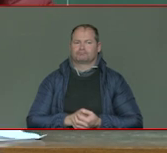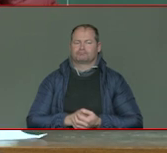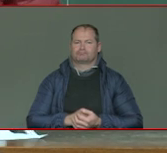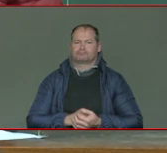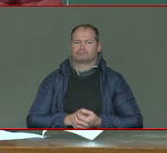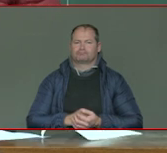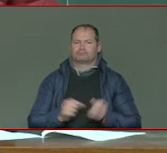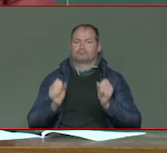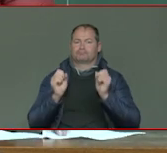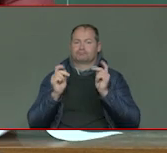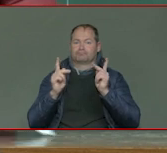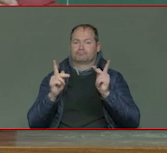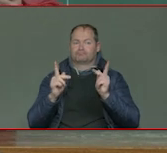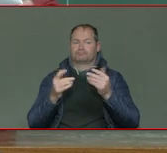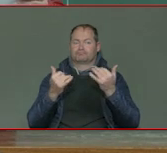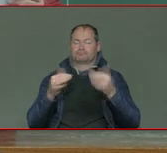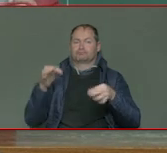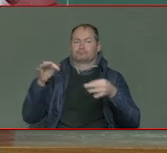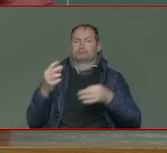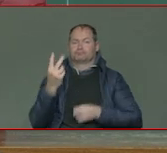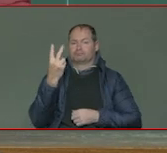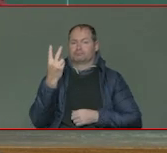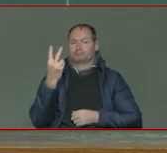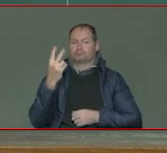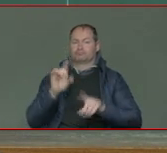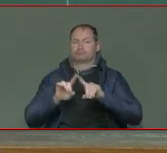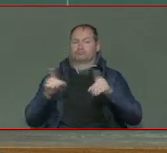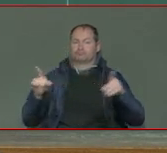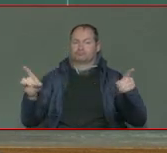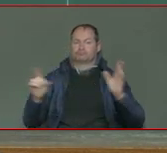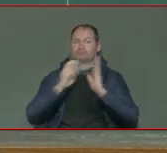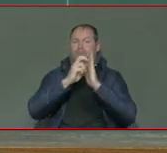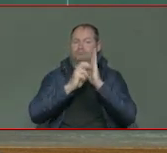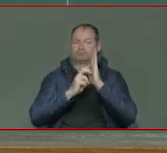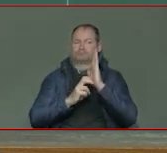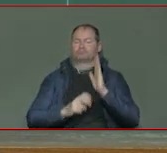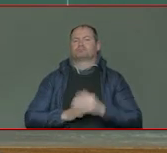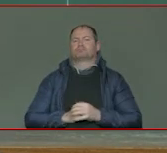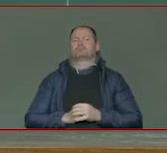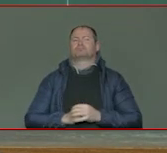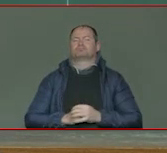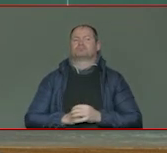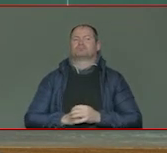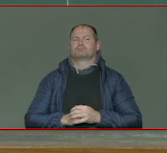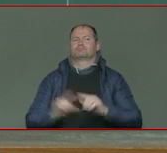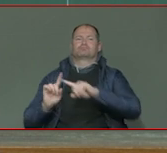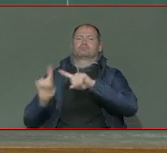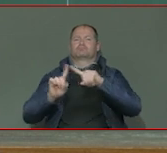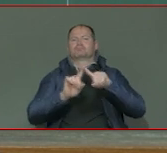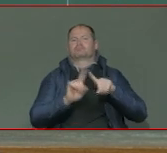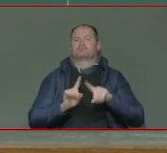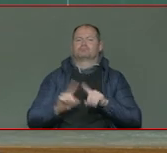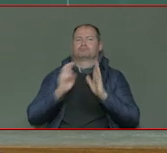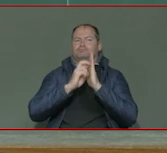Okay, now people, we're on the second page, rules of differentiation in your notes. Now, I'm going to cut the rules